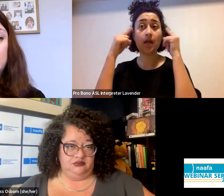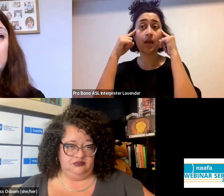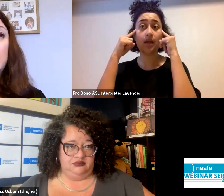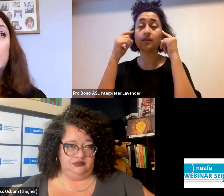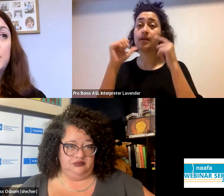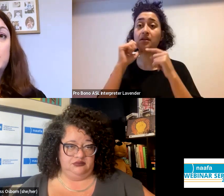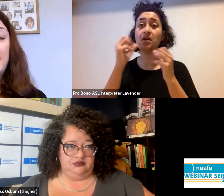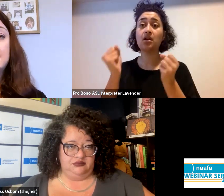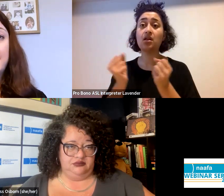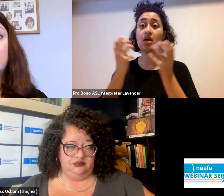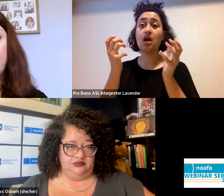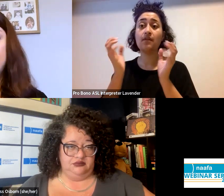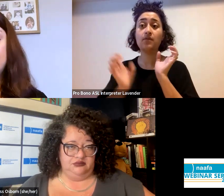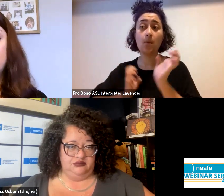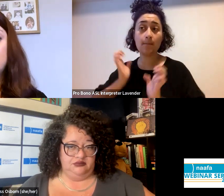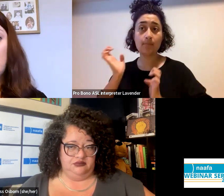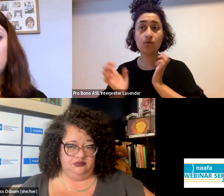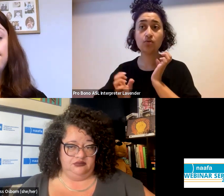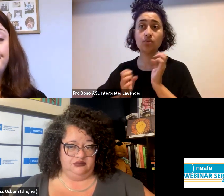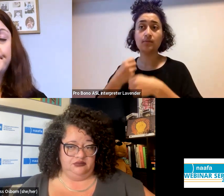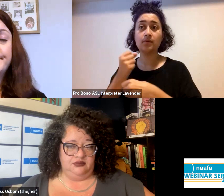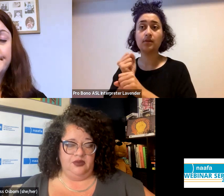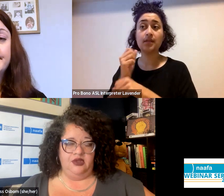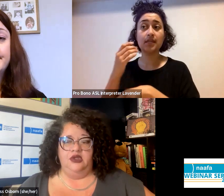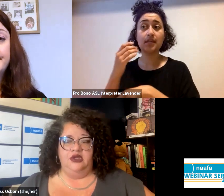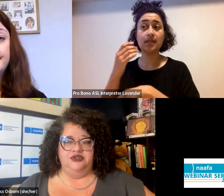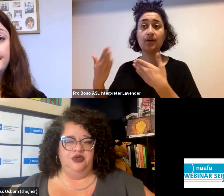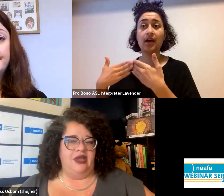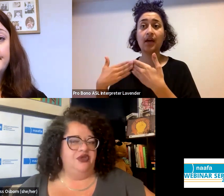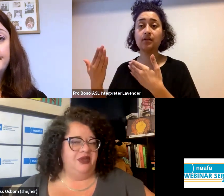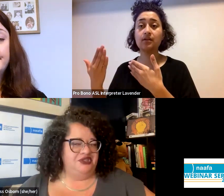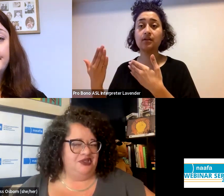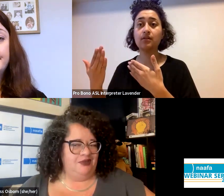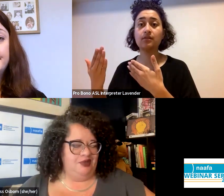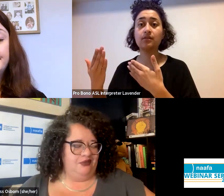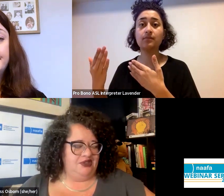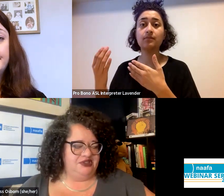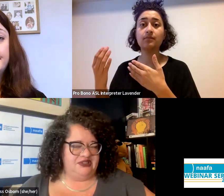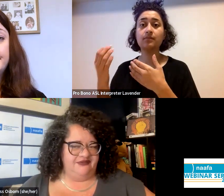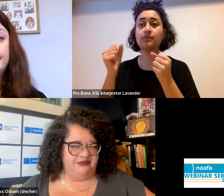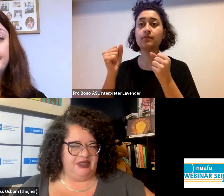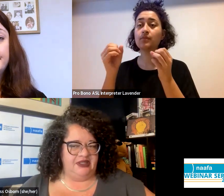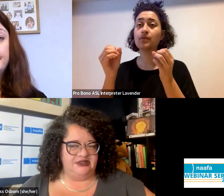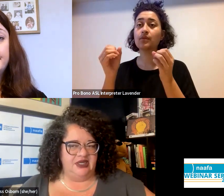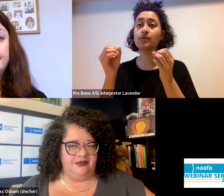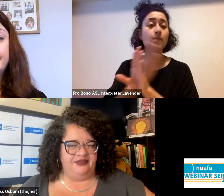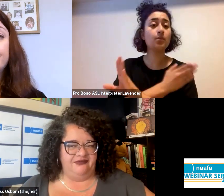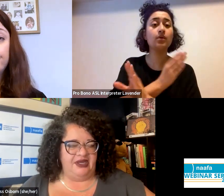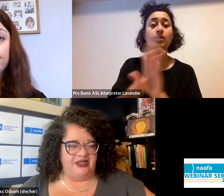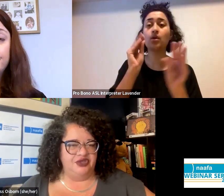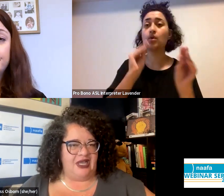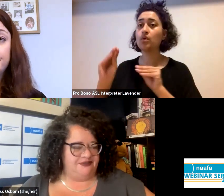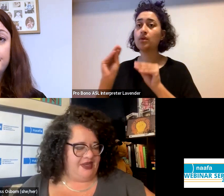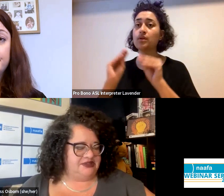well, too, which makes it a lot easier as well. So, and you mentioned that pre-arranging saves some money. Let's talk about